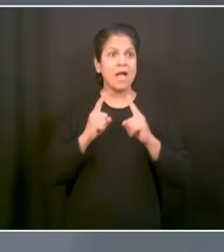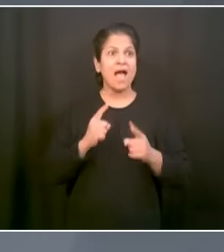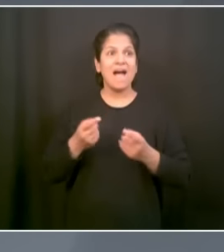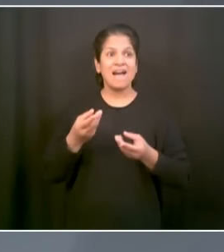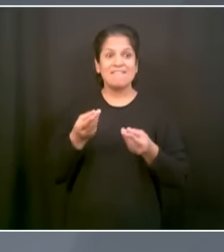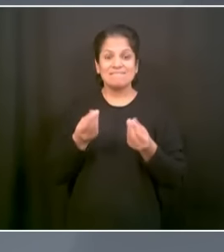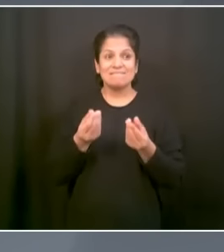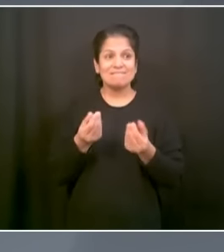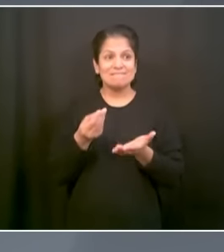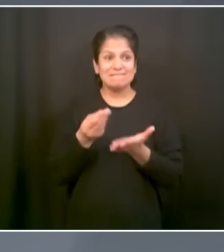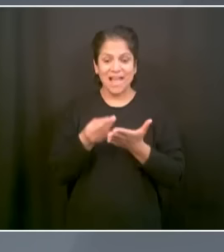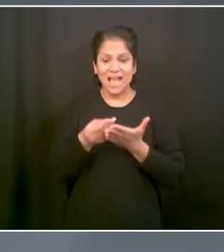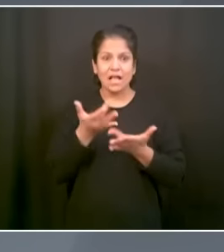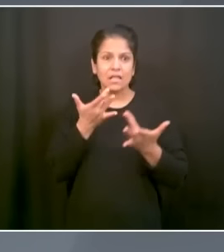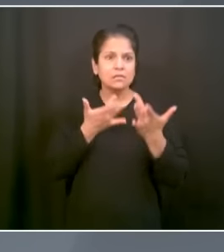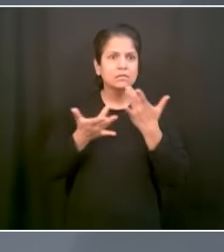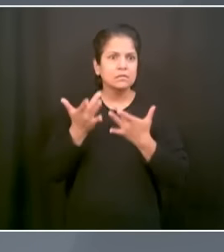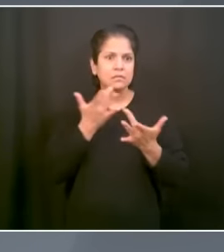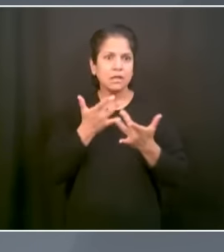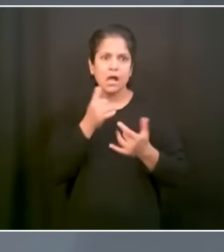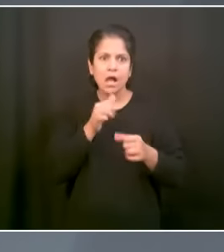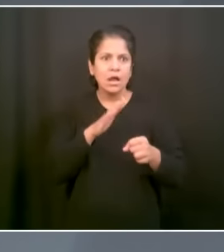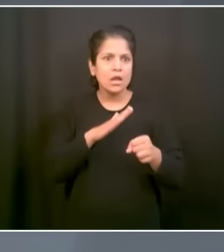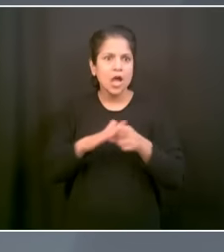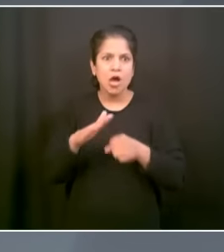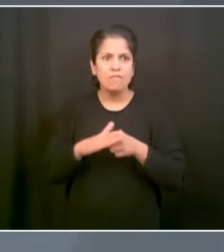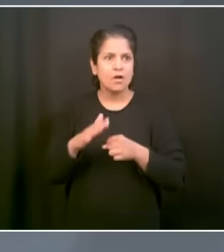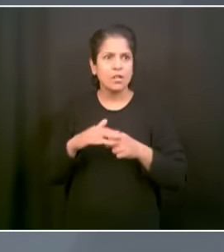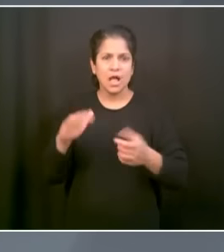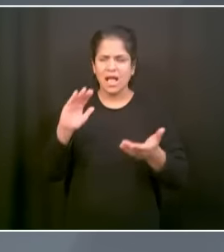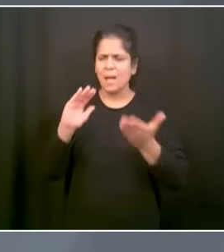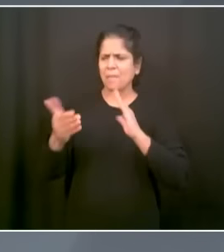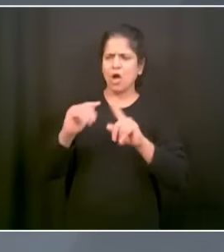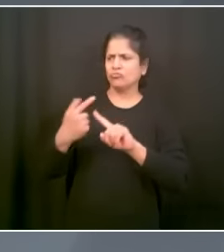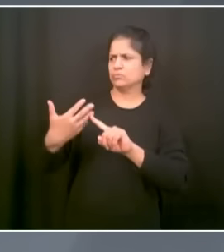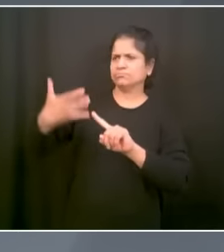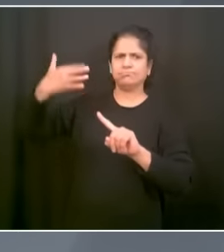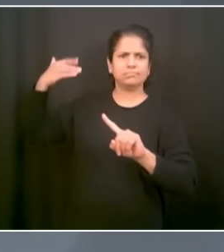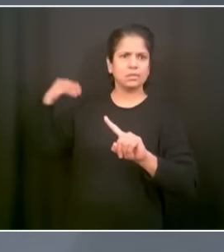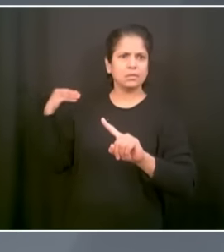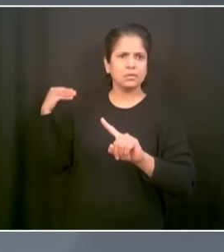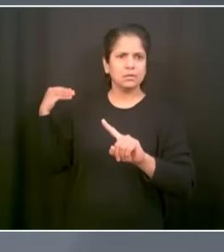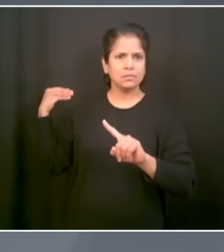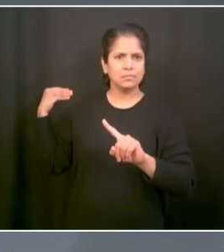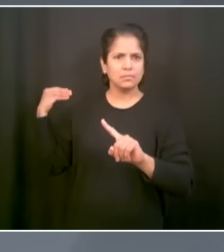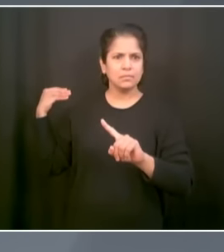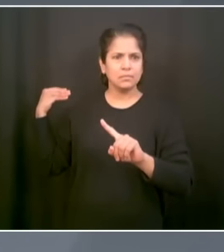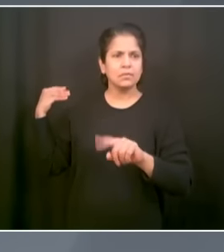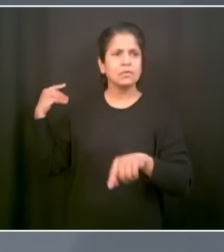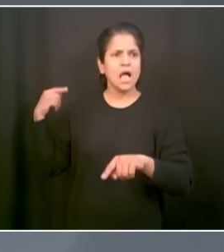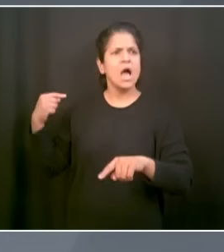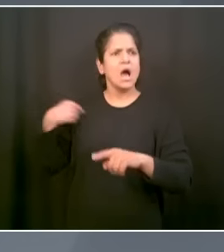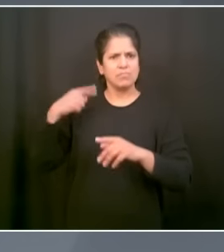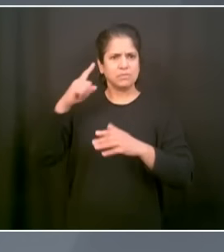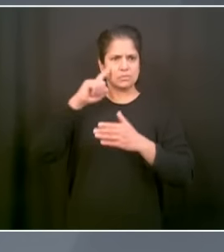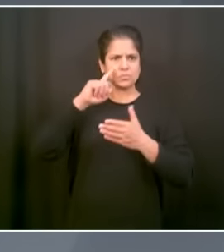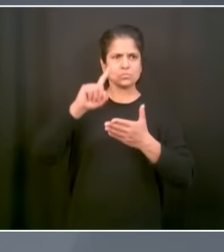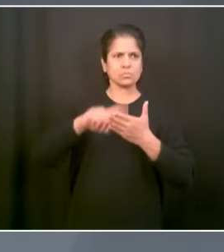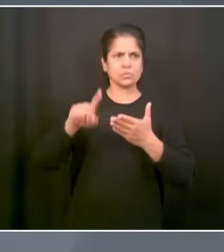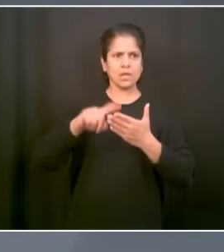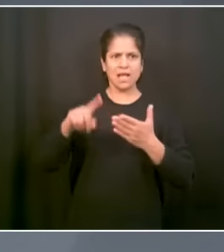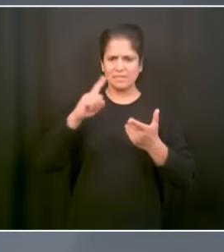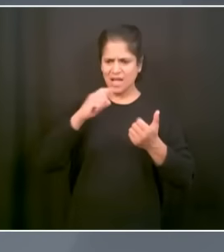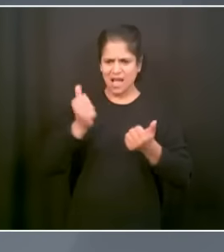one single thing that can answer that crisis. It will require us to pursue every single avenue. That means looking inward into savings